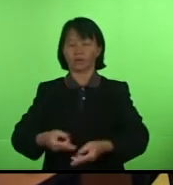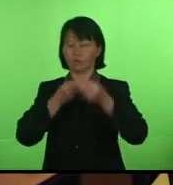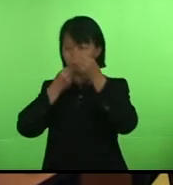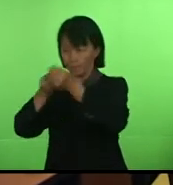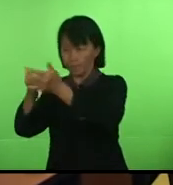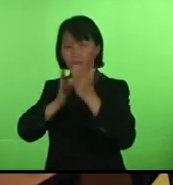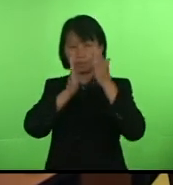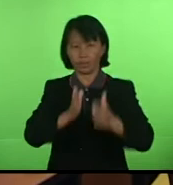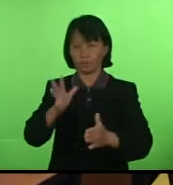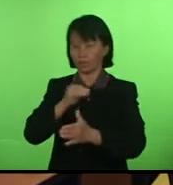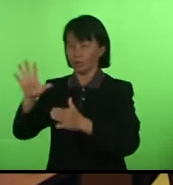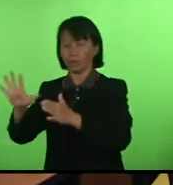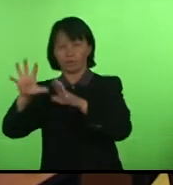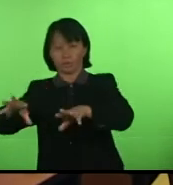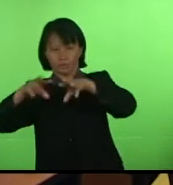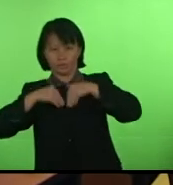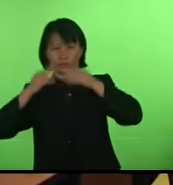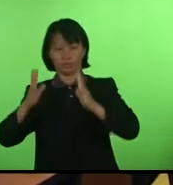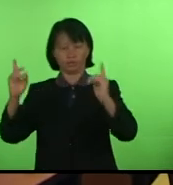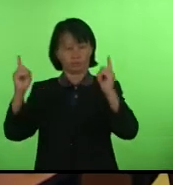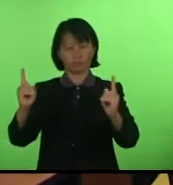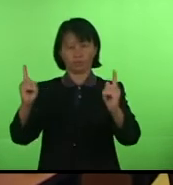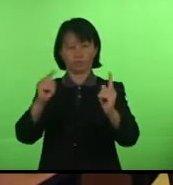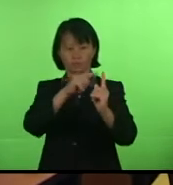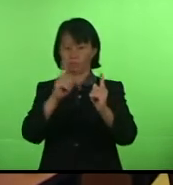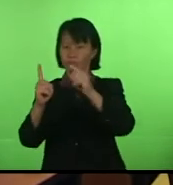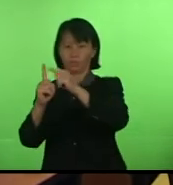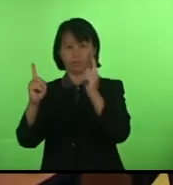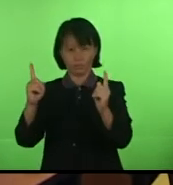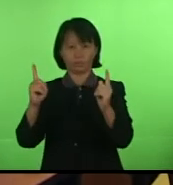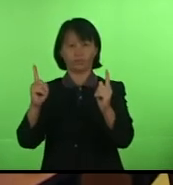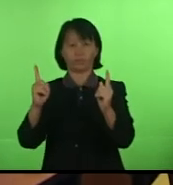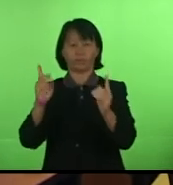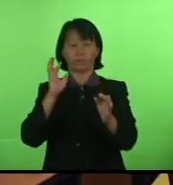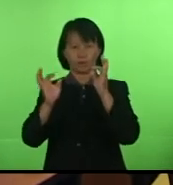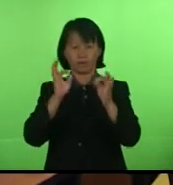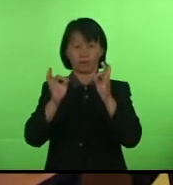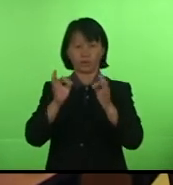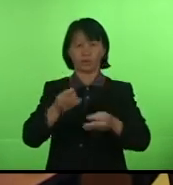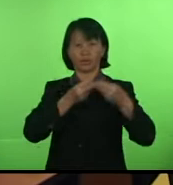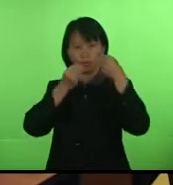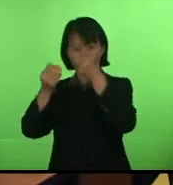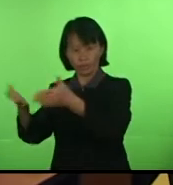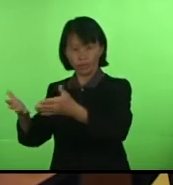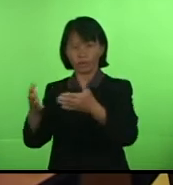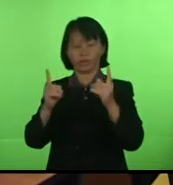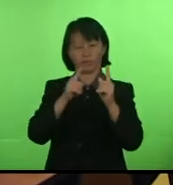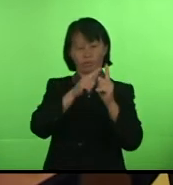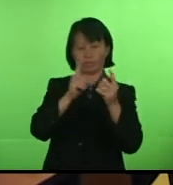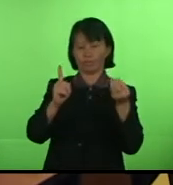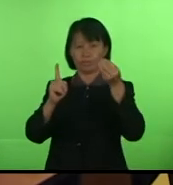the receiver. Okay, and also communication is defined as the giving and receiving